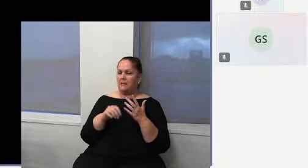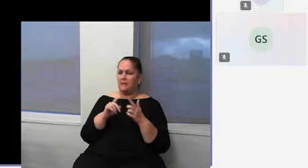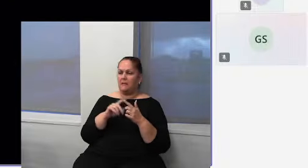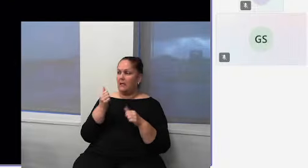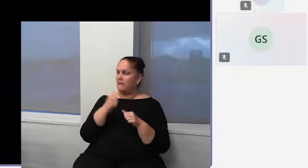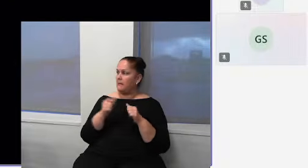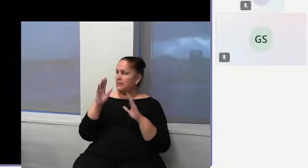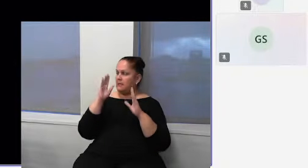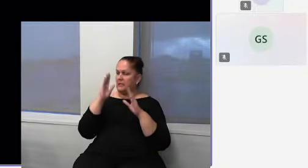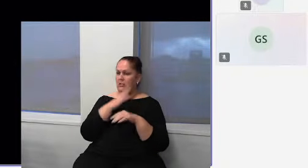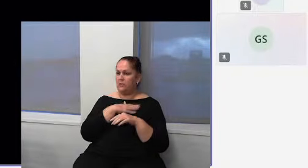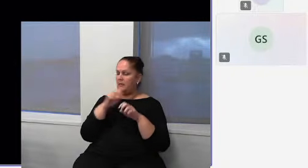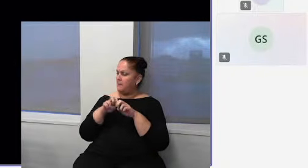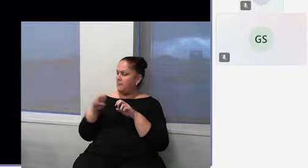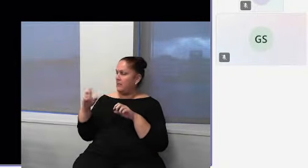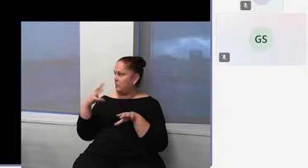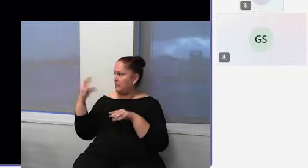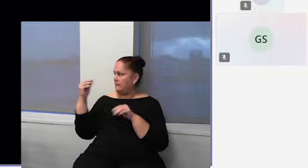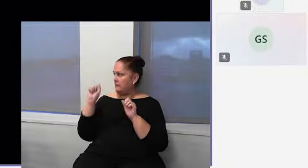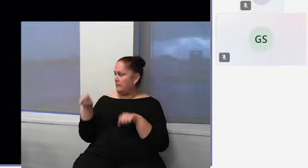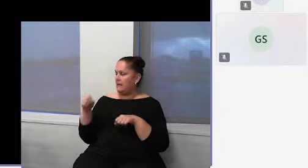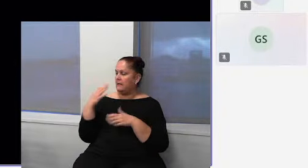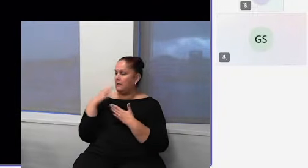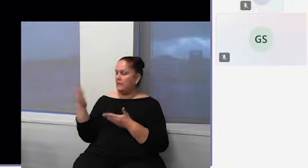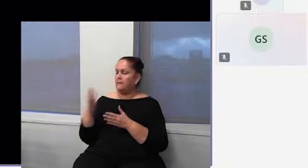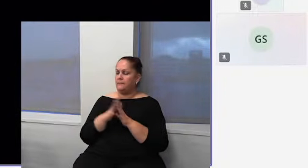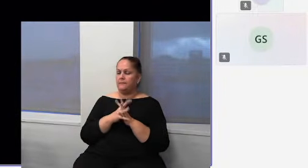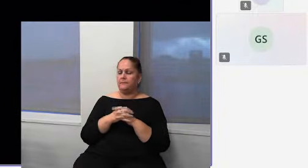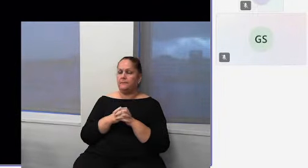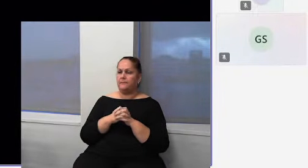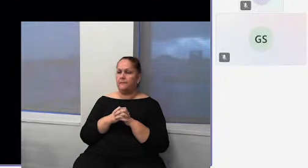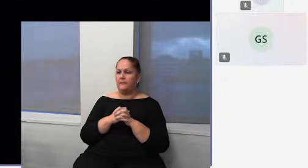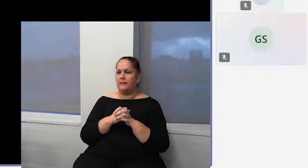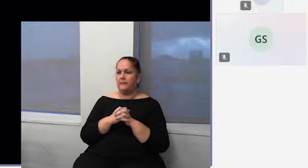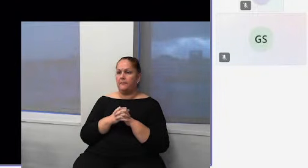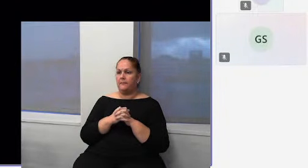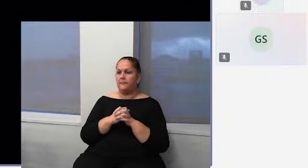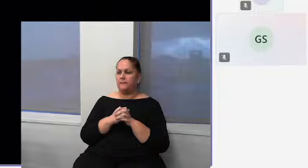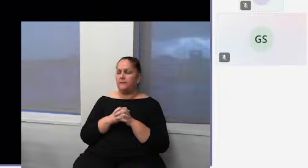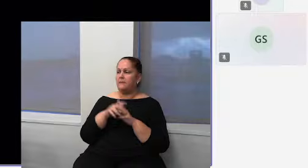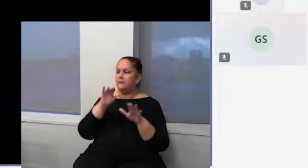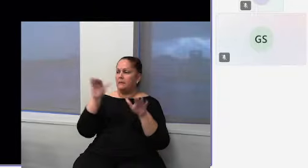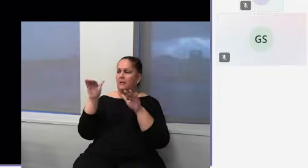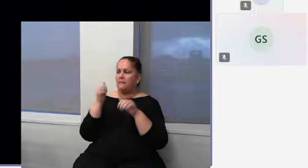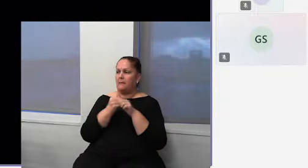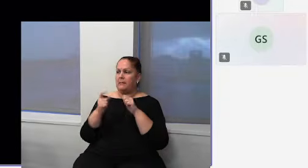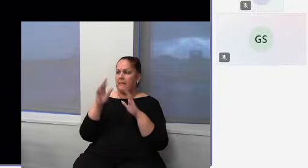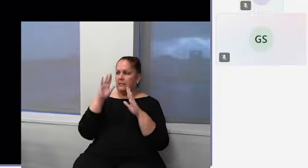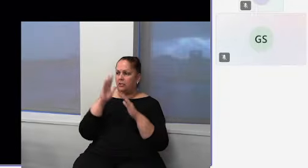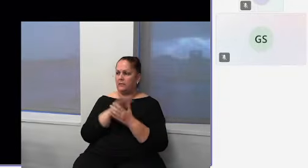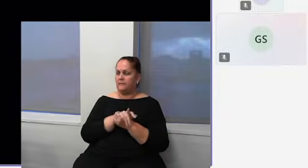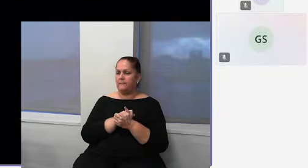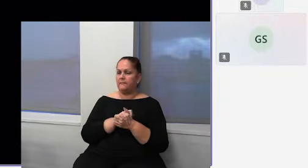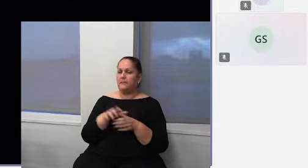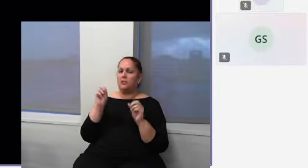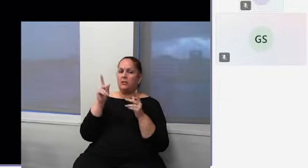couple of housekeeping things. Everybody's attention. Panelists, you're welcome to leave. Thank you. Have everybody's attention?